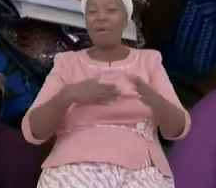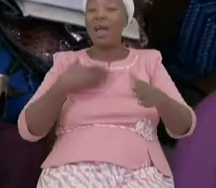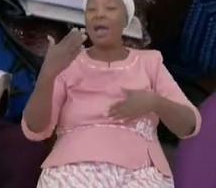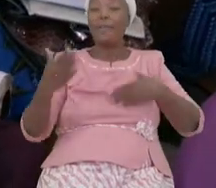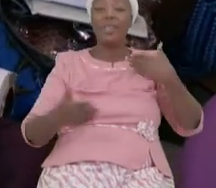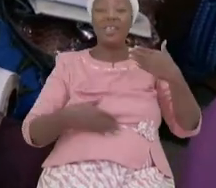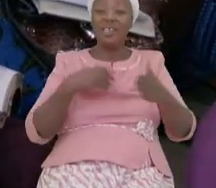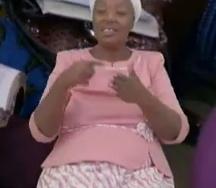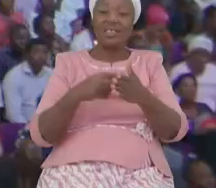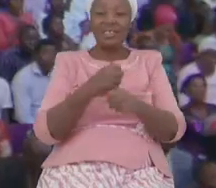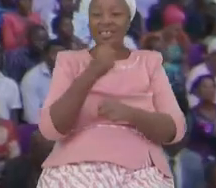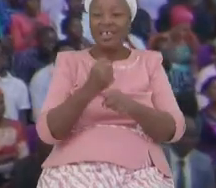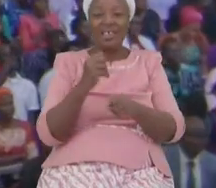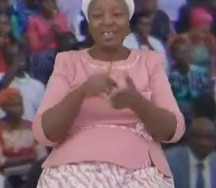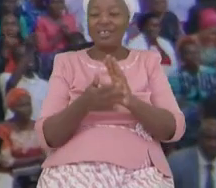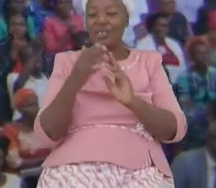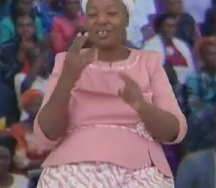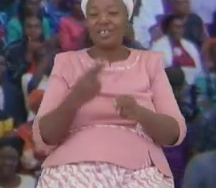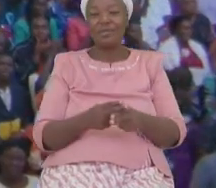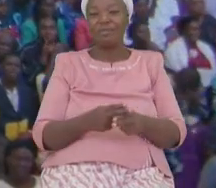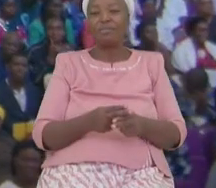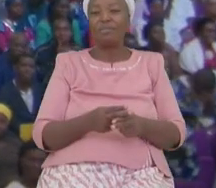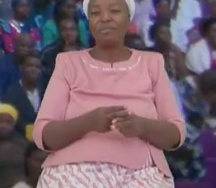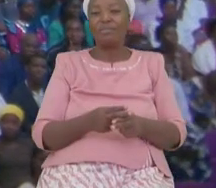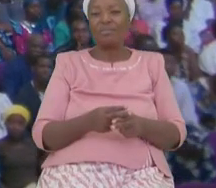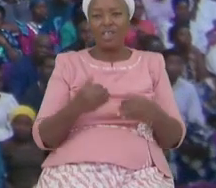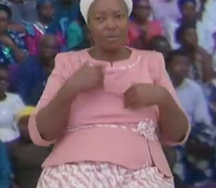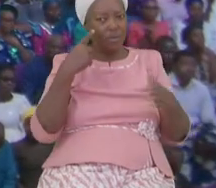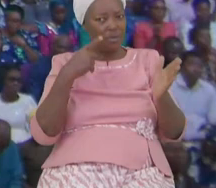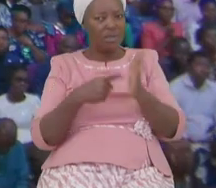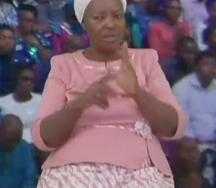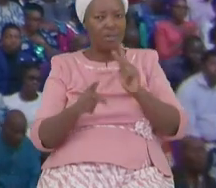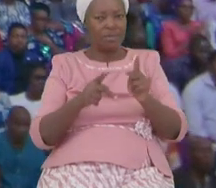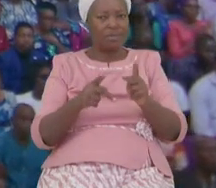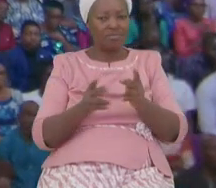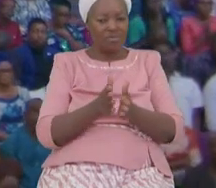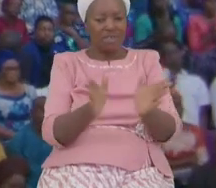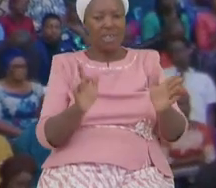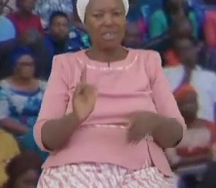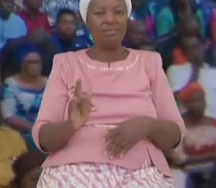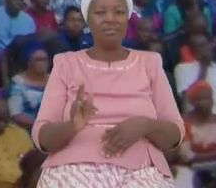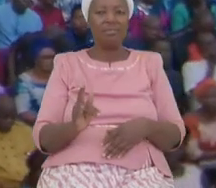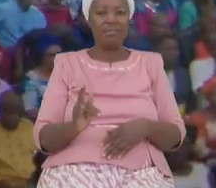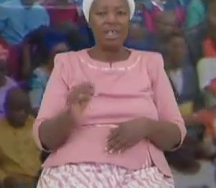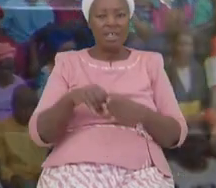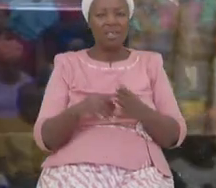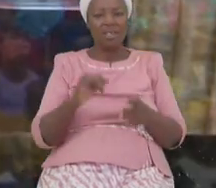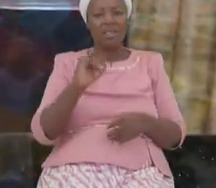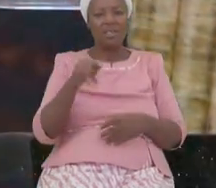Happiness this year. Have you noticed people generally in January,